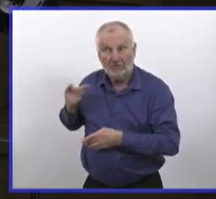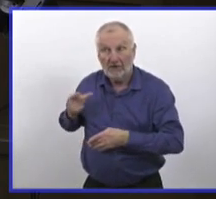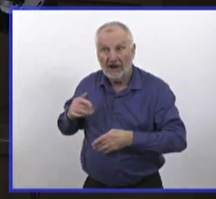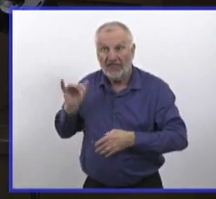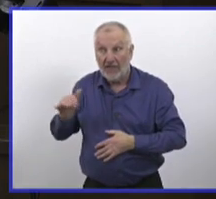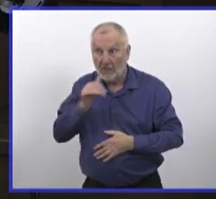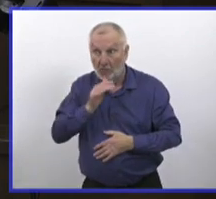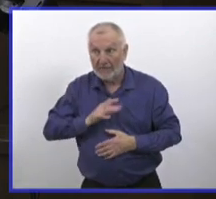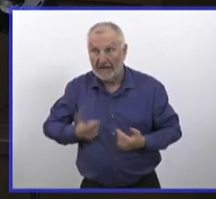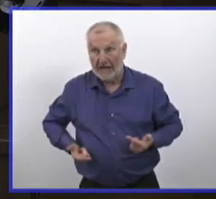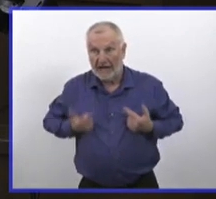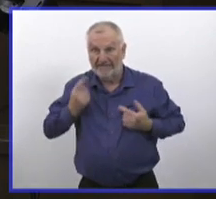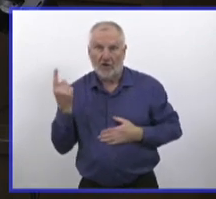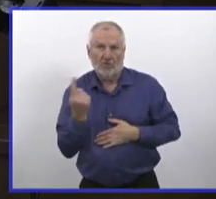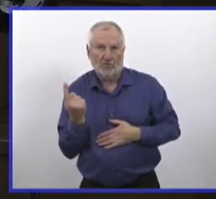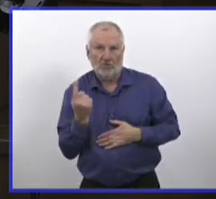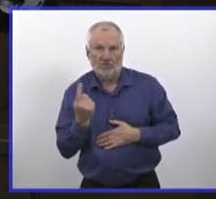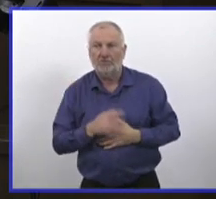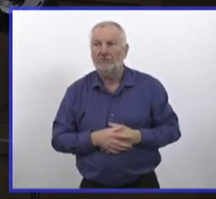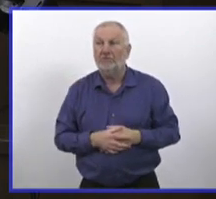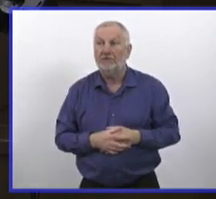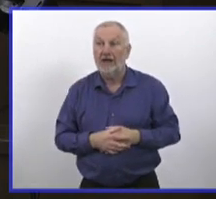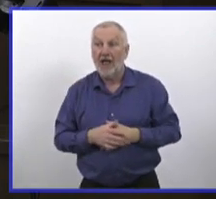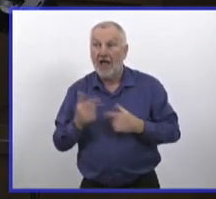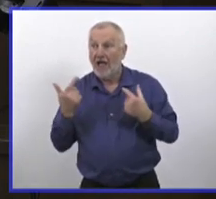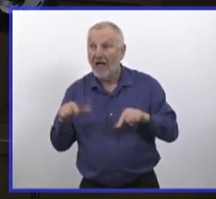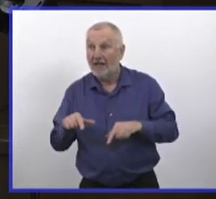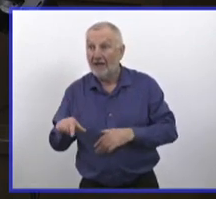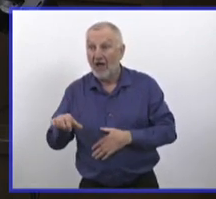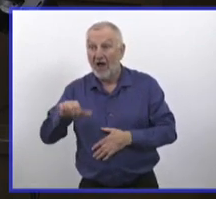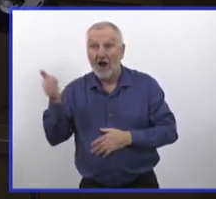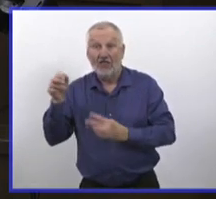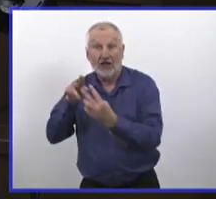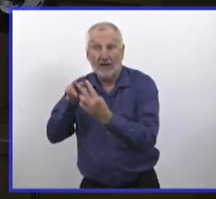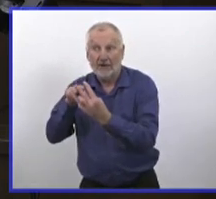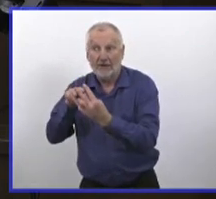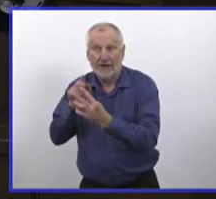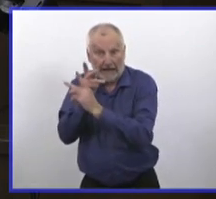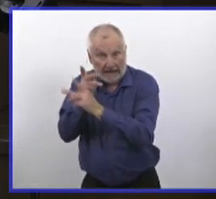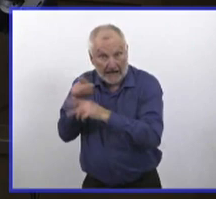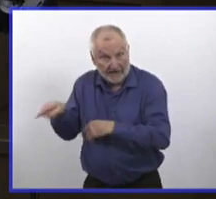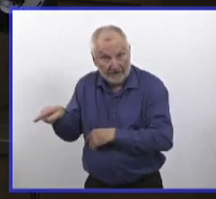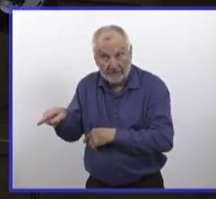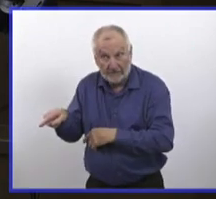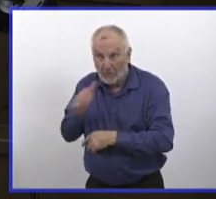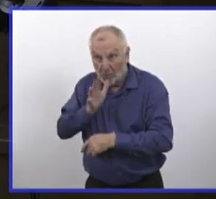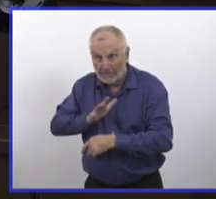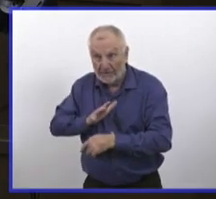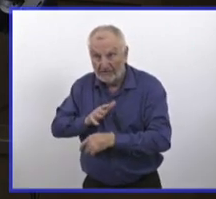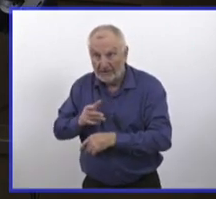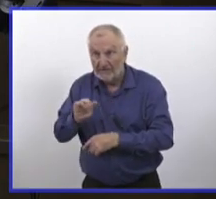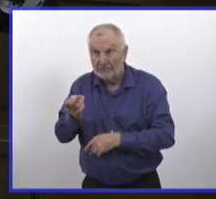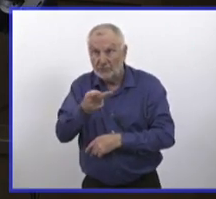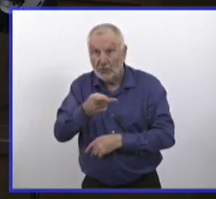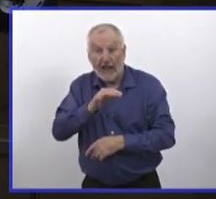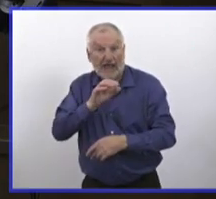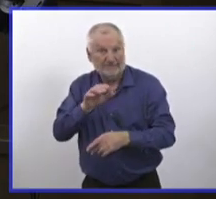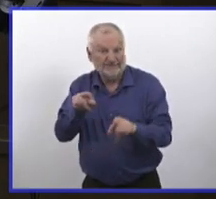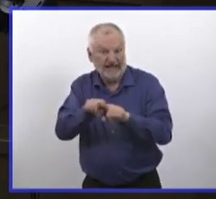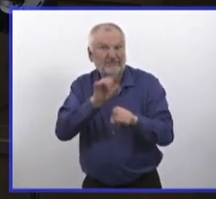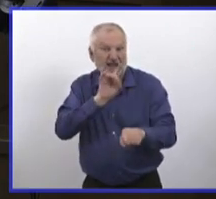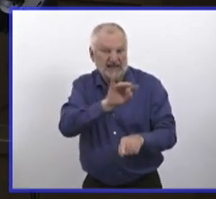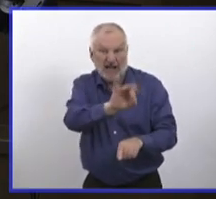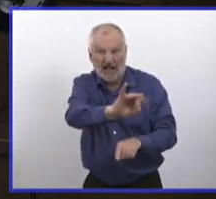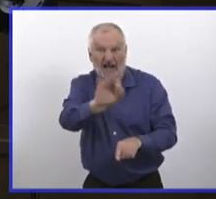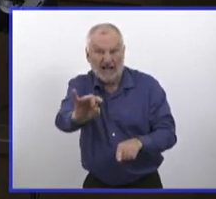and a couple has been looking after her who are also over 80. But despite being told at some point that